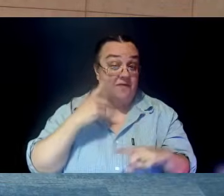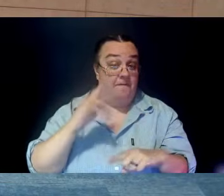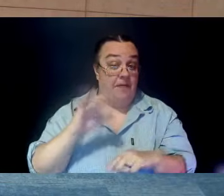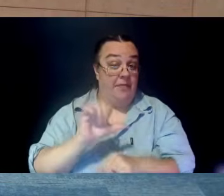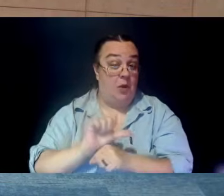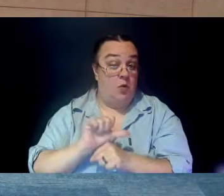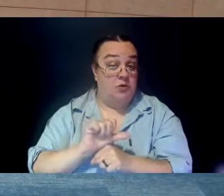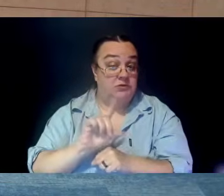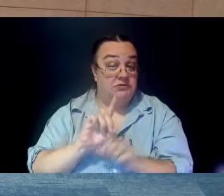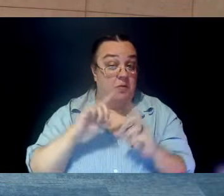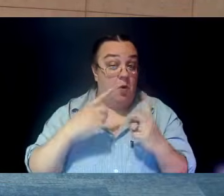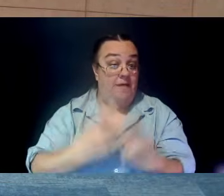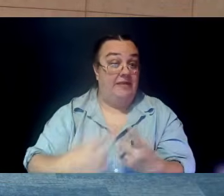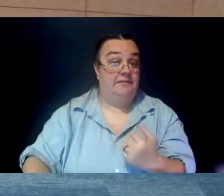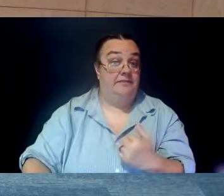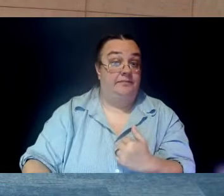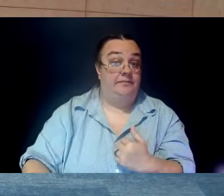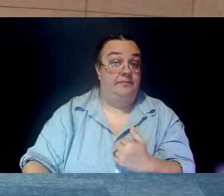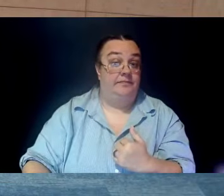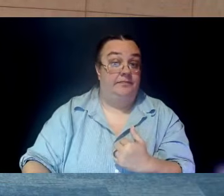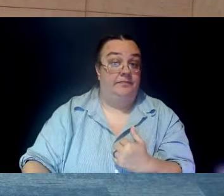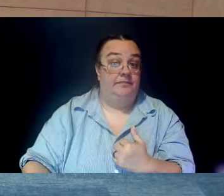Department?